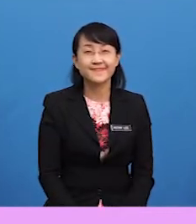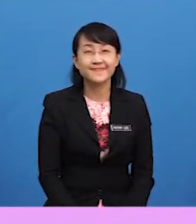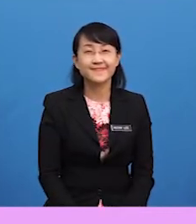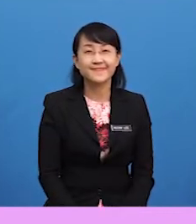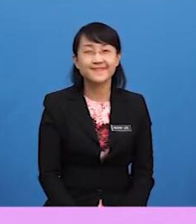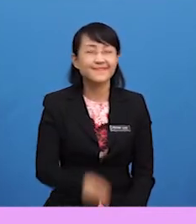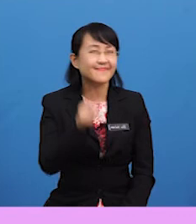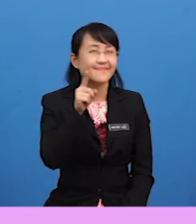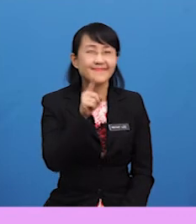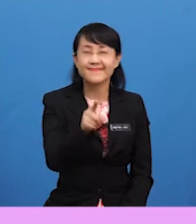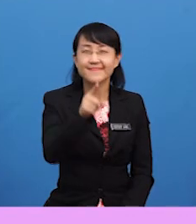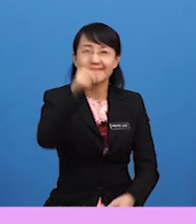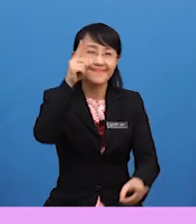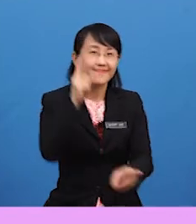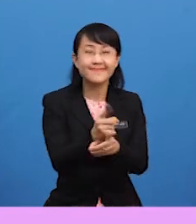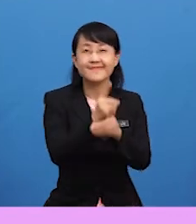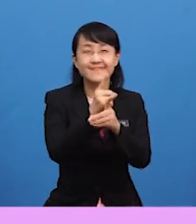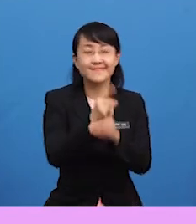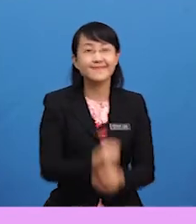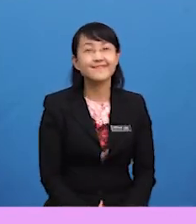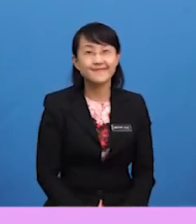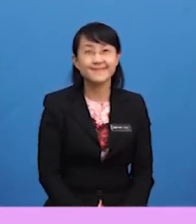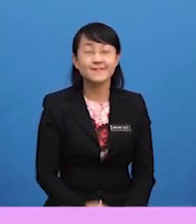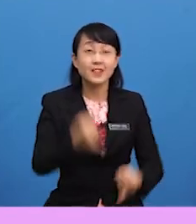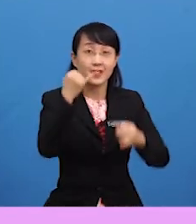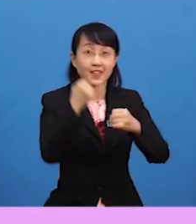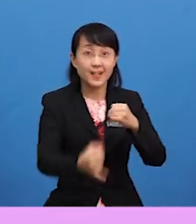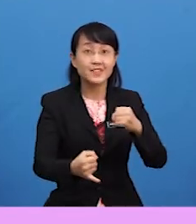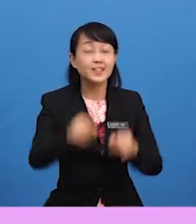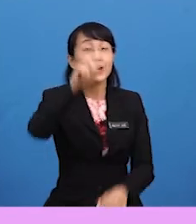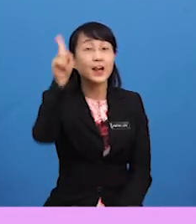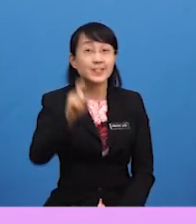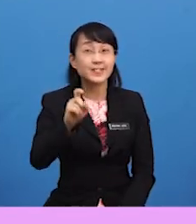And you're absolutely right. Here's the final question.